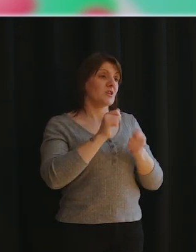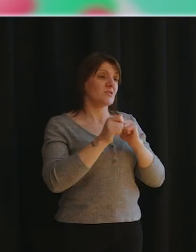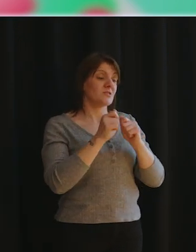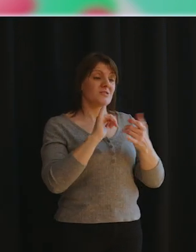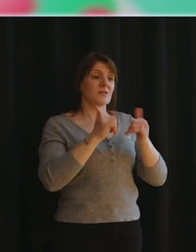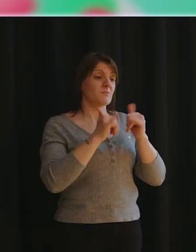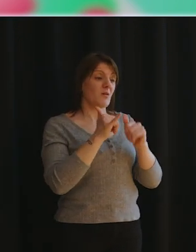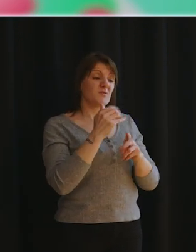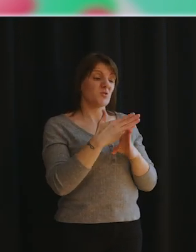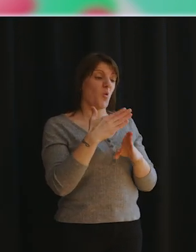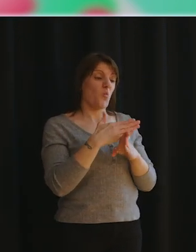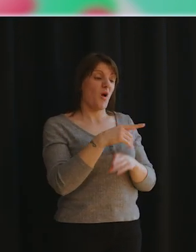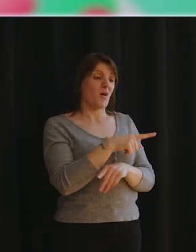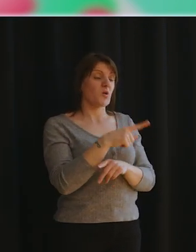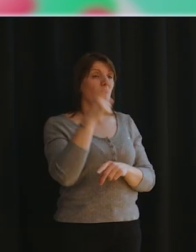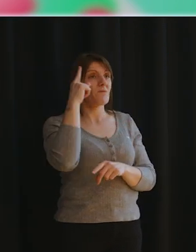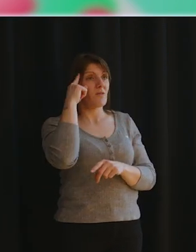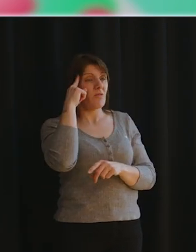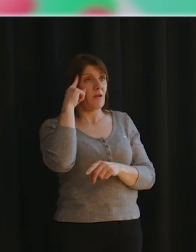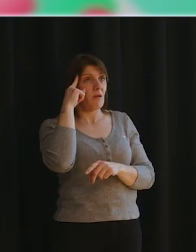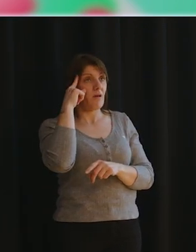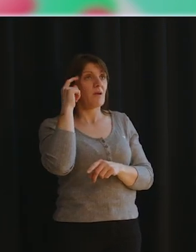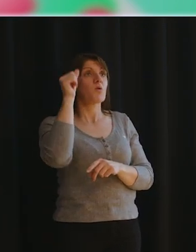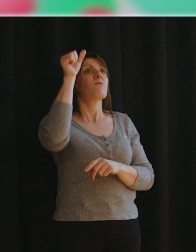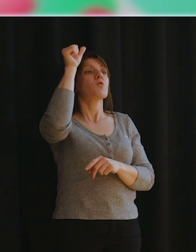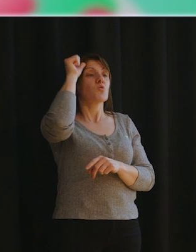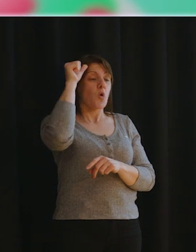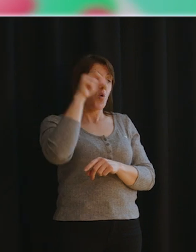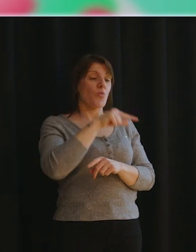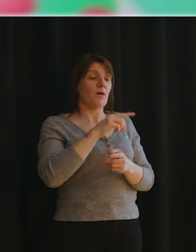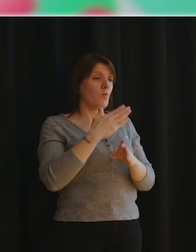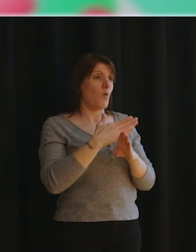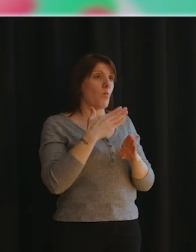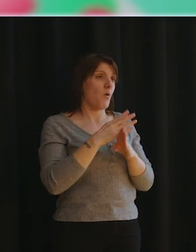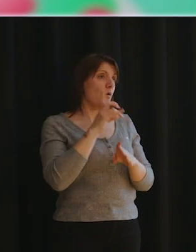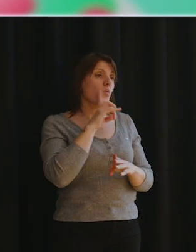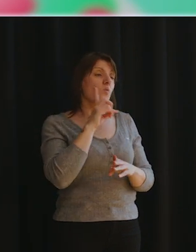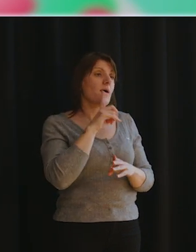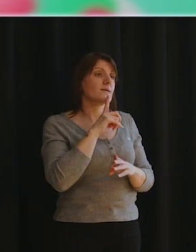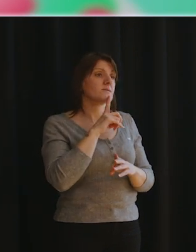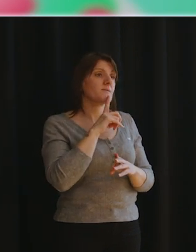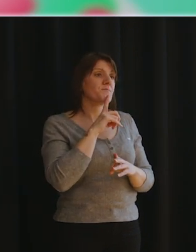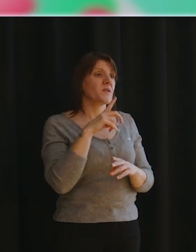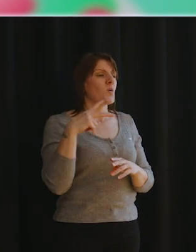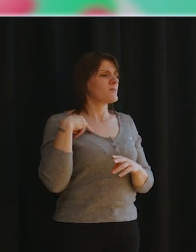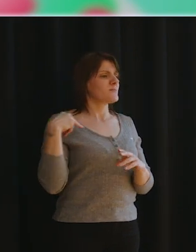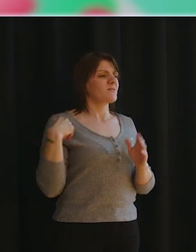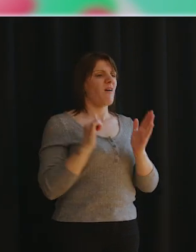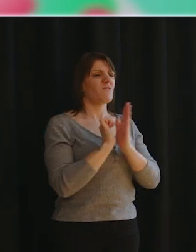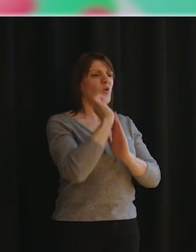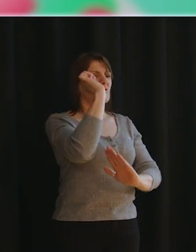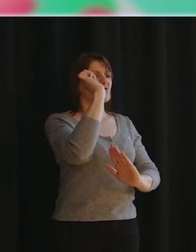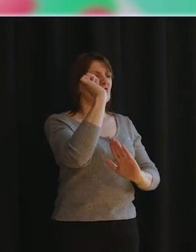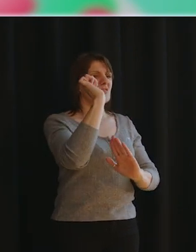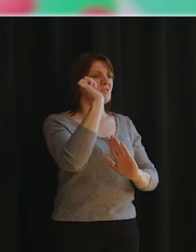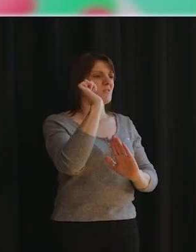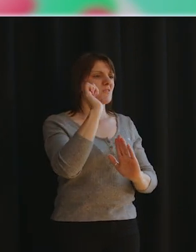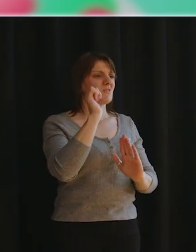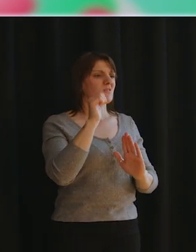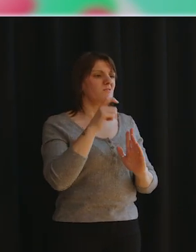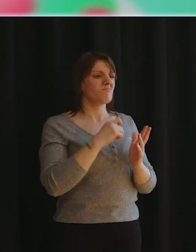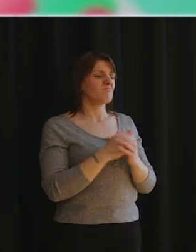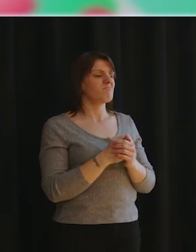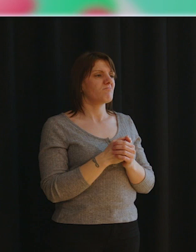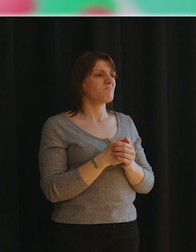work, and we have to acknowledge that, but allowing a staff culture to become engendered to,